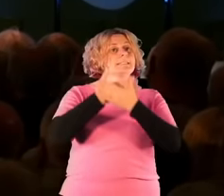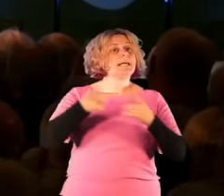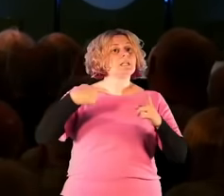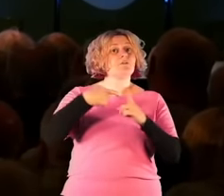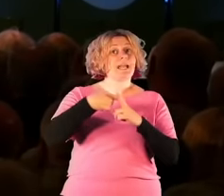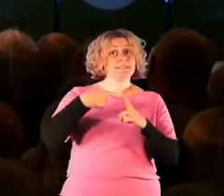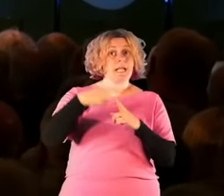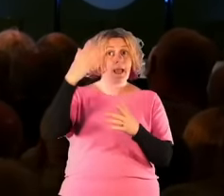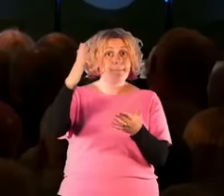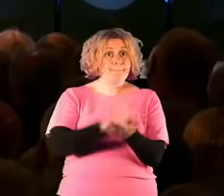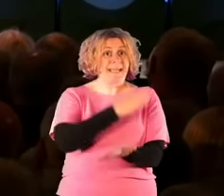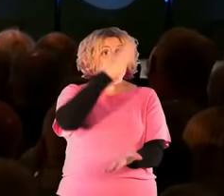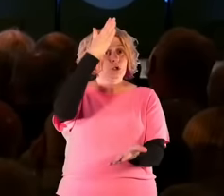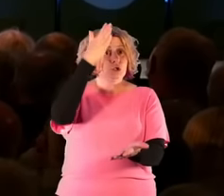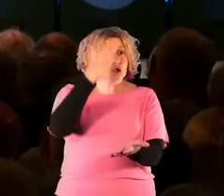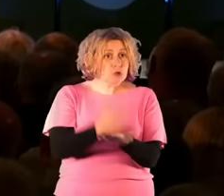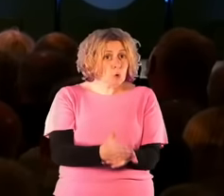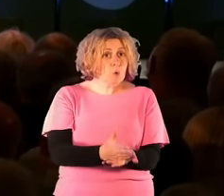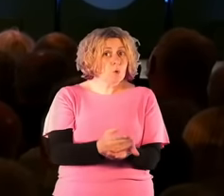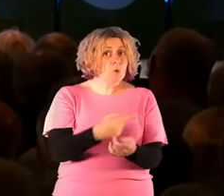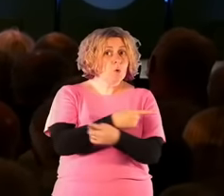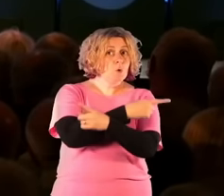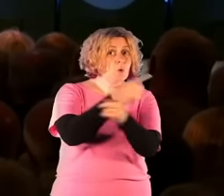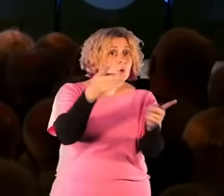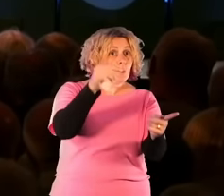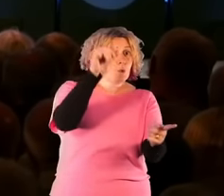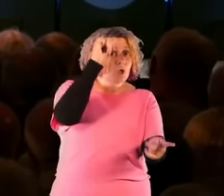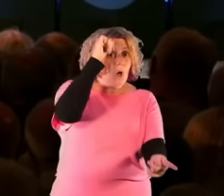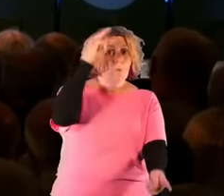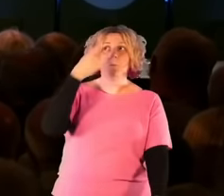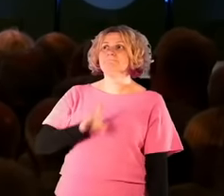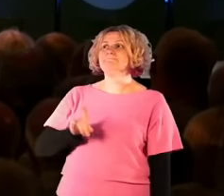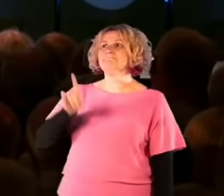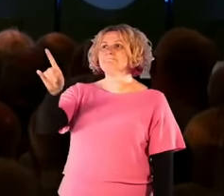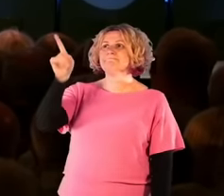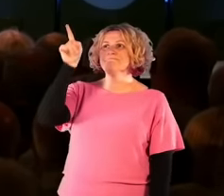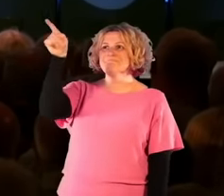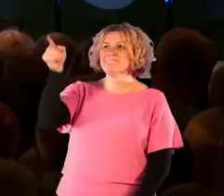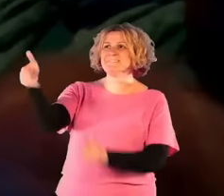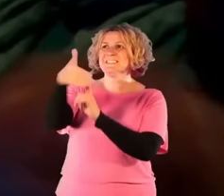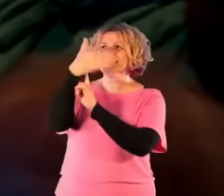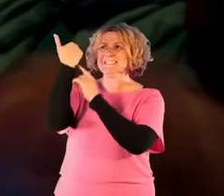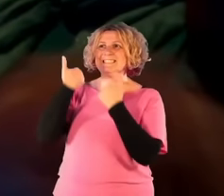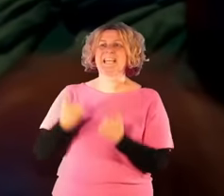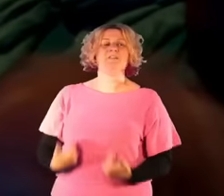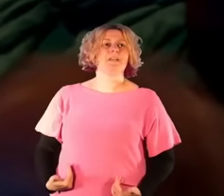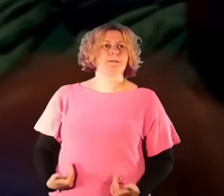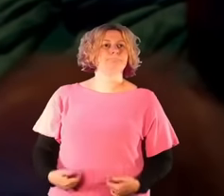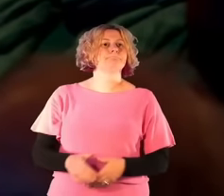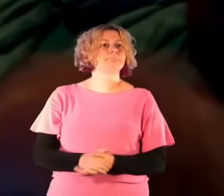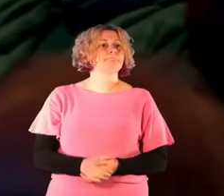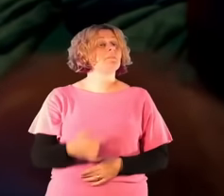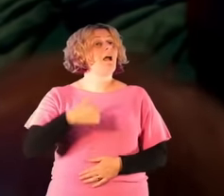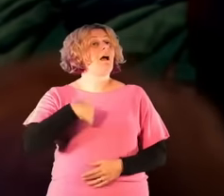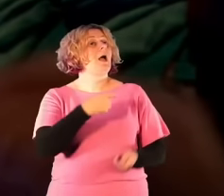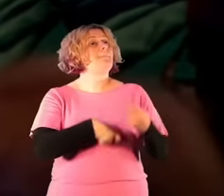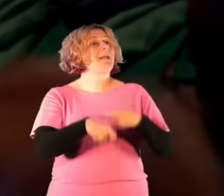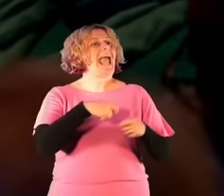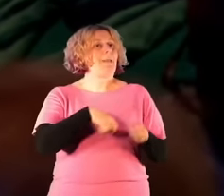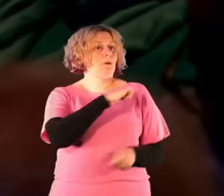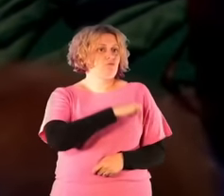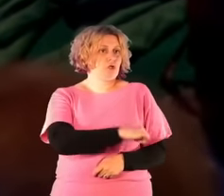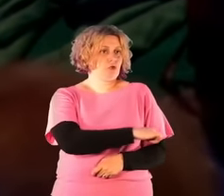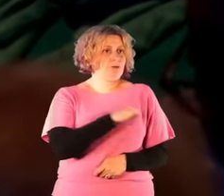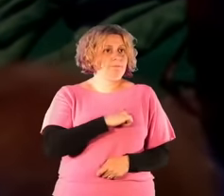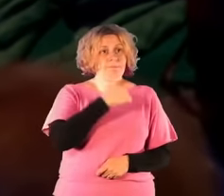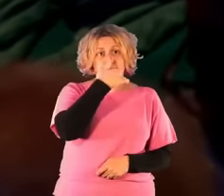be sure that you've come to him as Savior. I became a Christian when I was 11 years old.